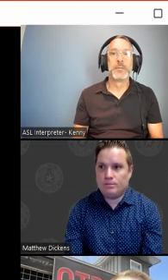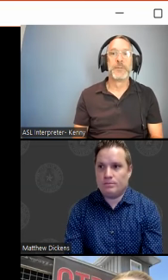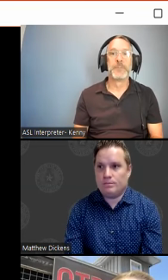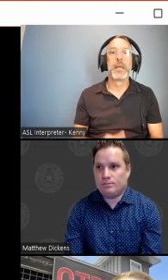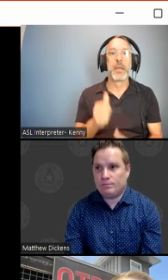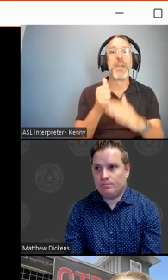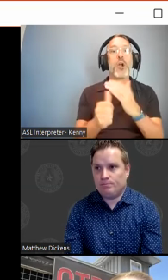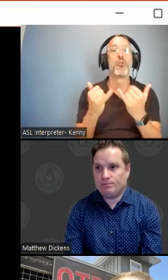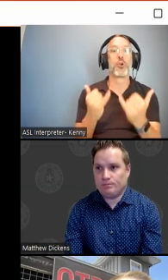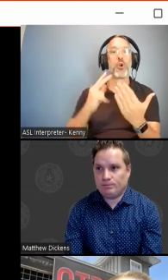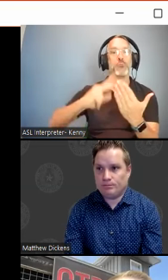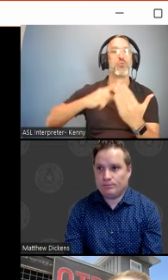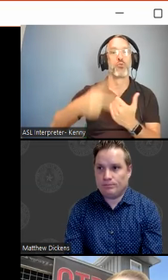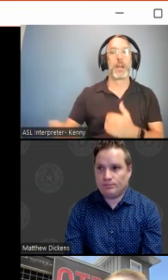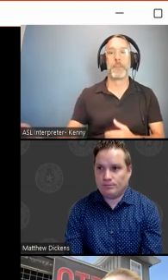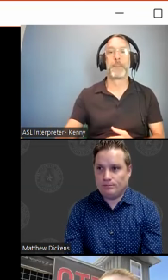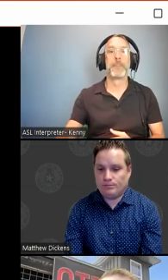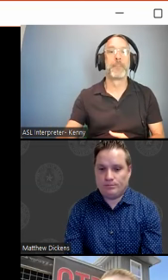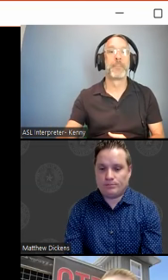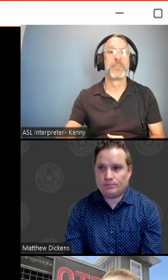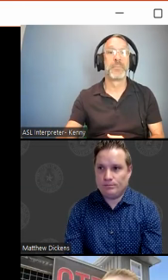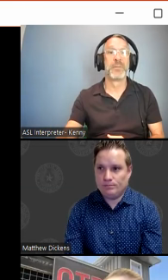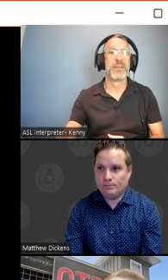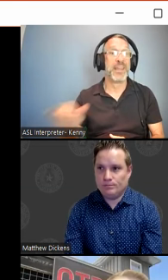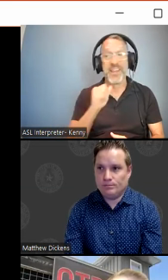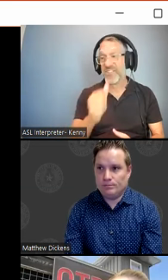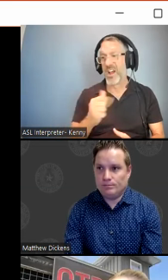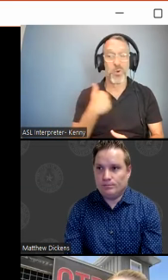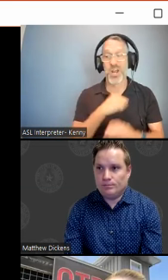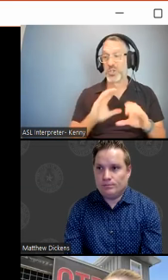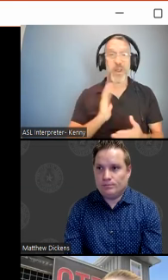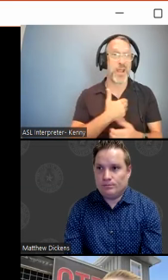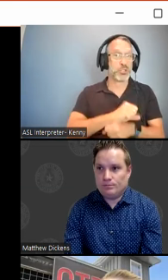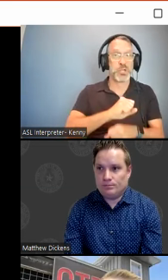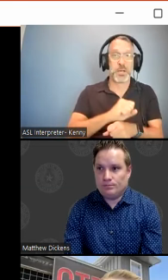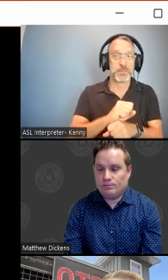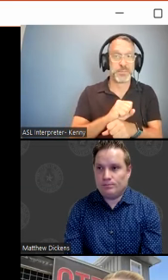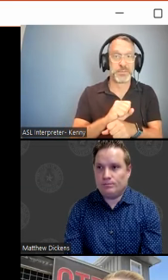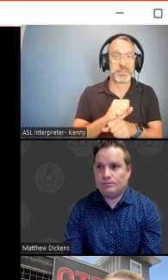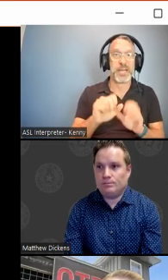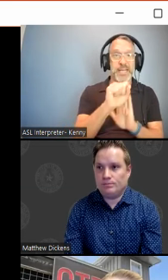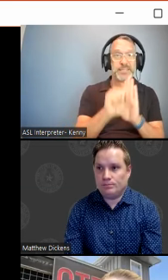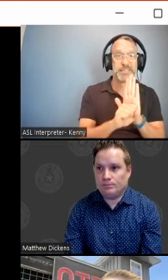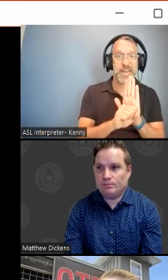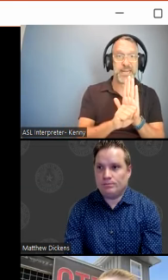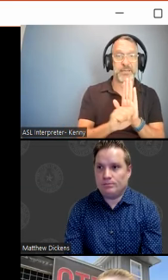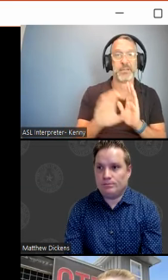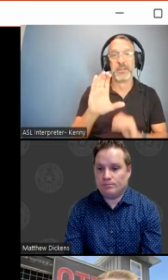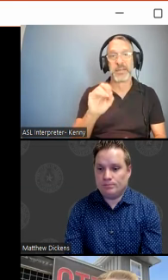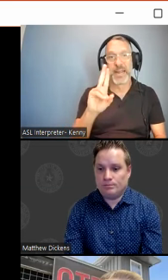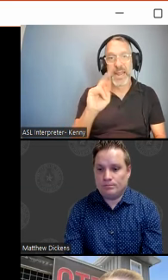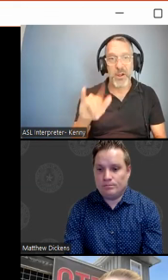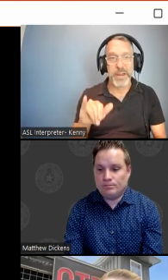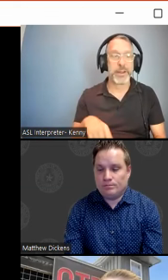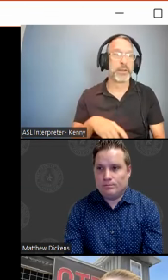under the current program. Otherwise, we are not doing our jobs as state, county, or